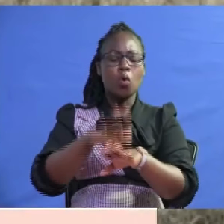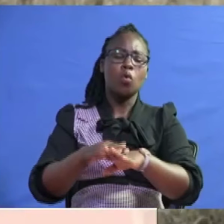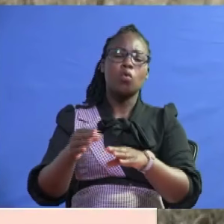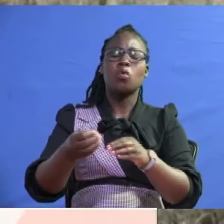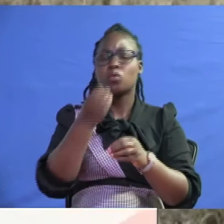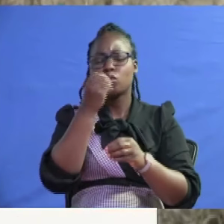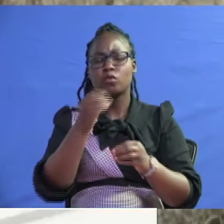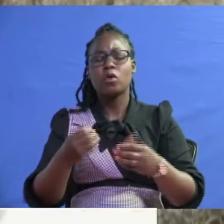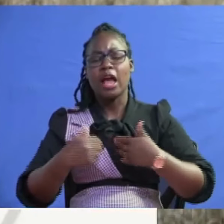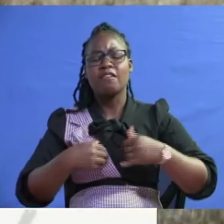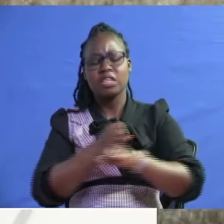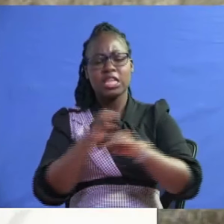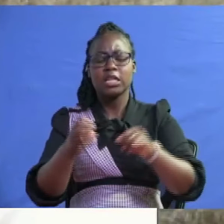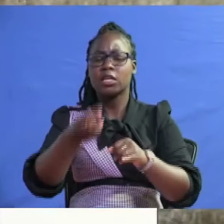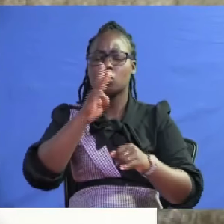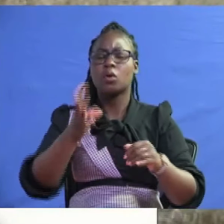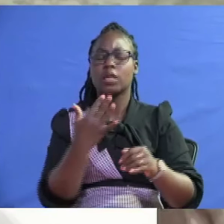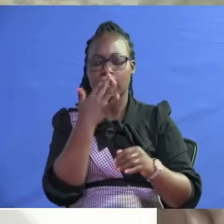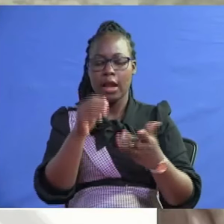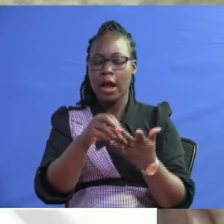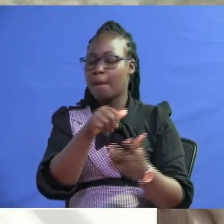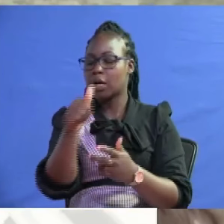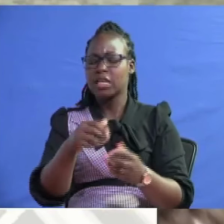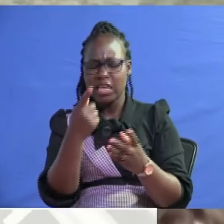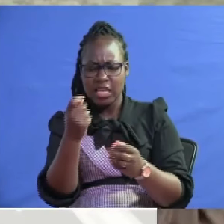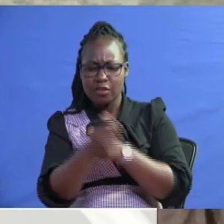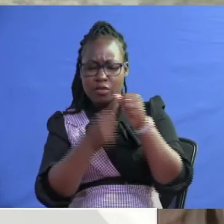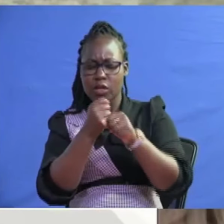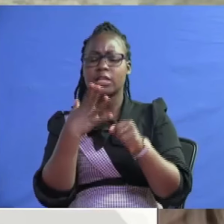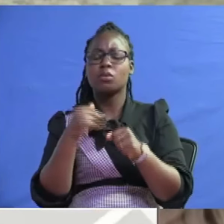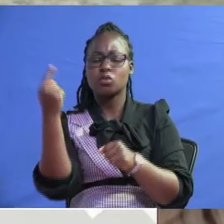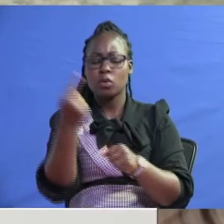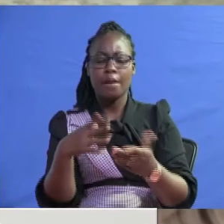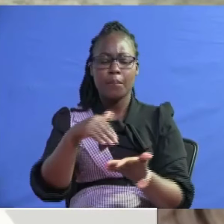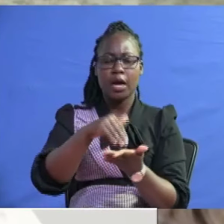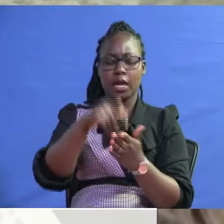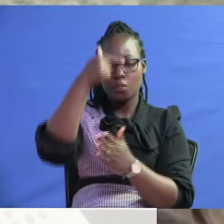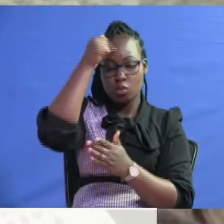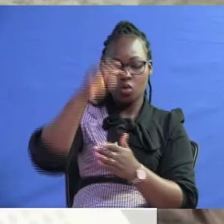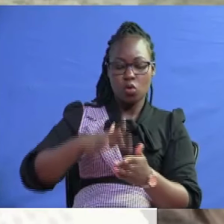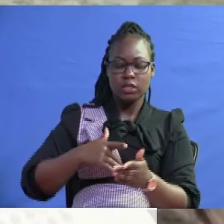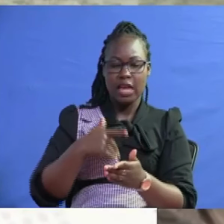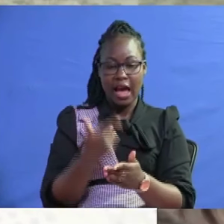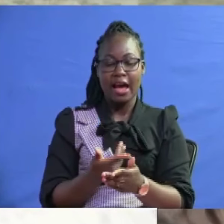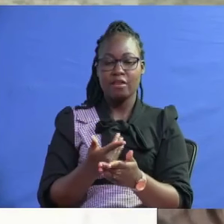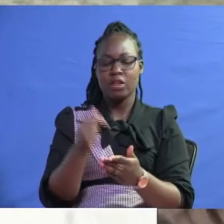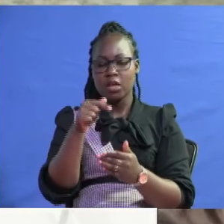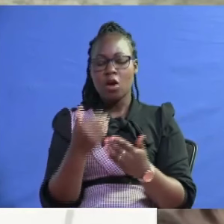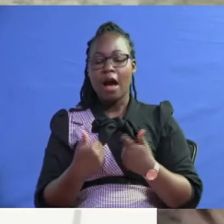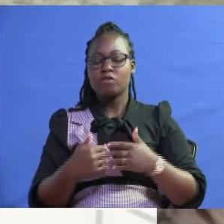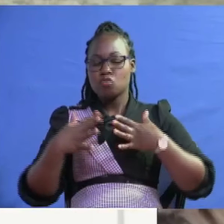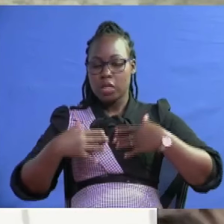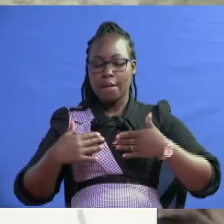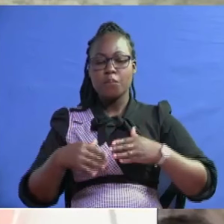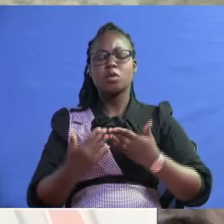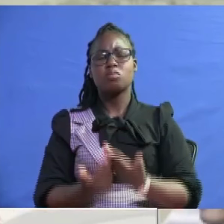water, breathing clean air, among others. In a few years, I would like to come again because I've really enjoyed nature, people,